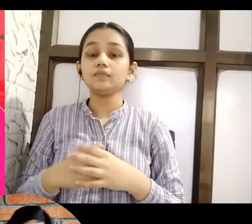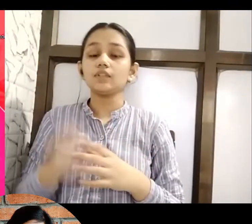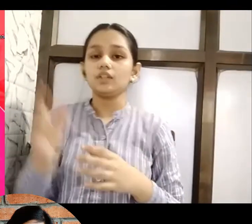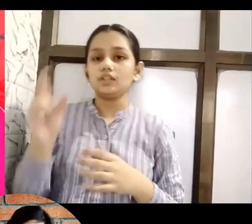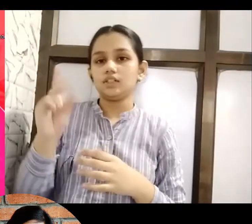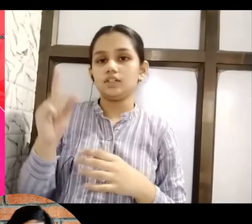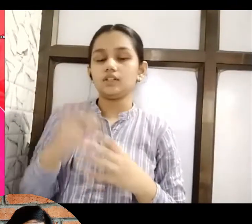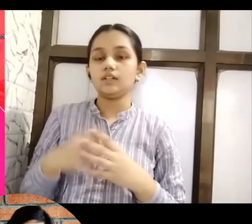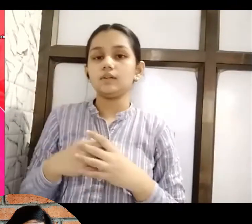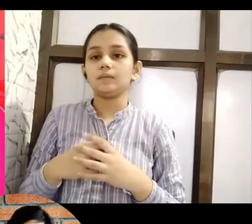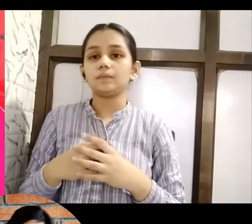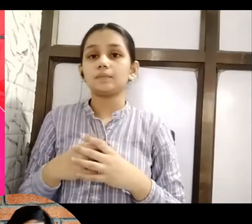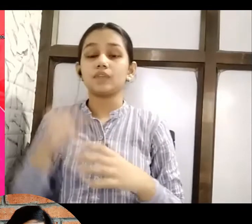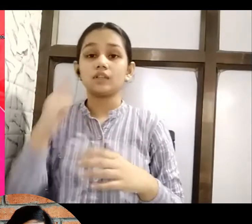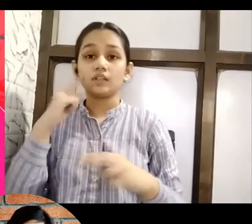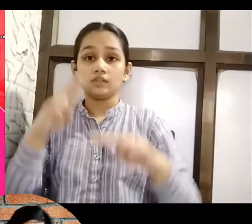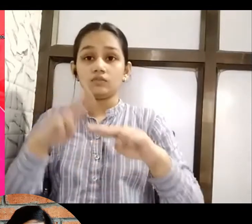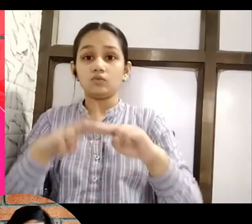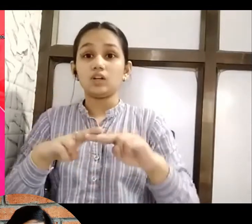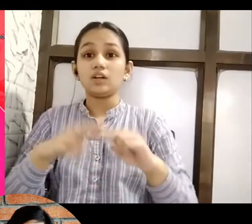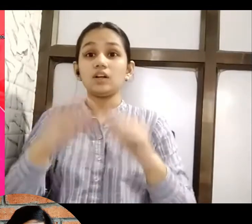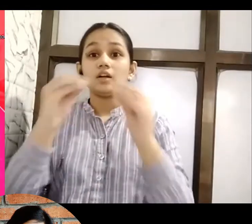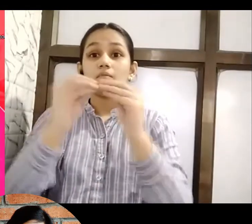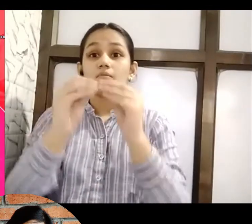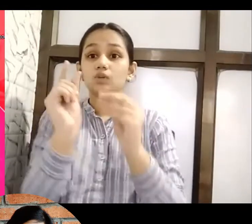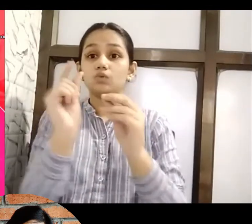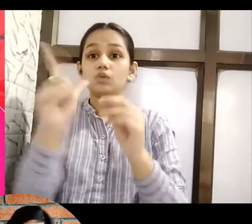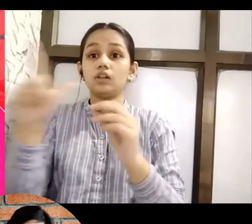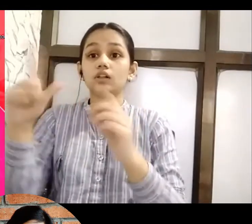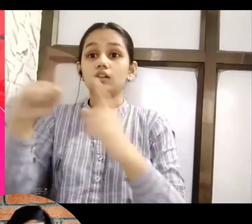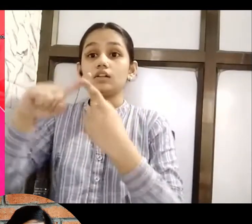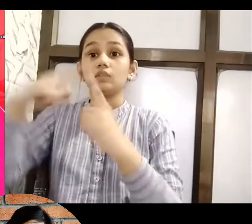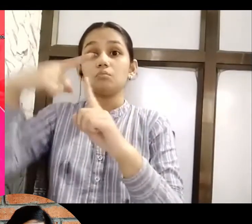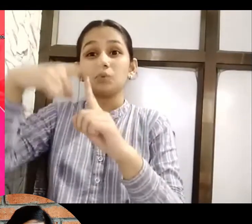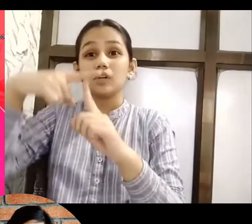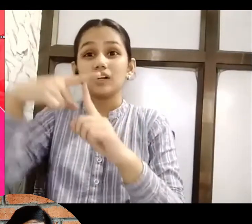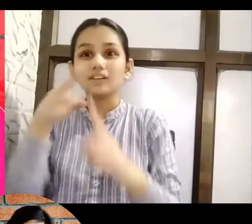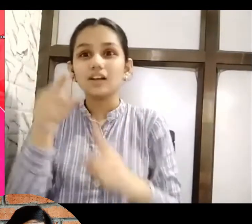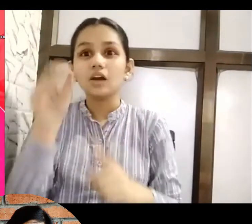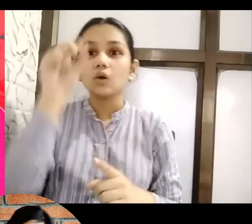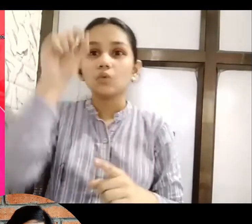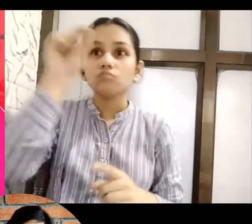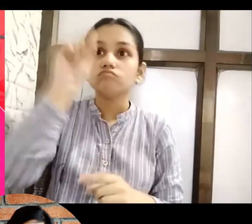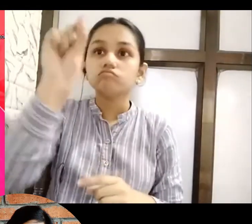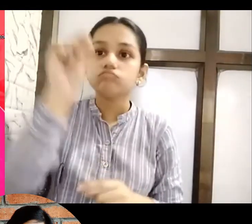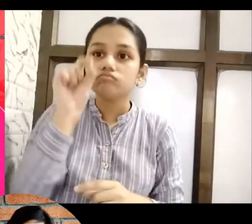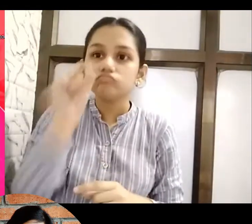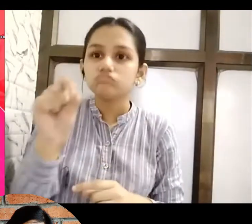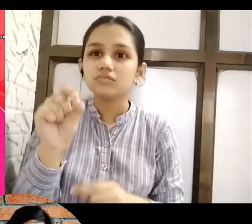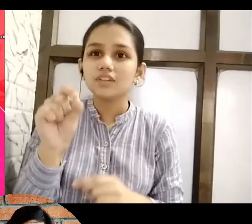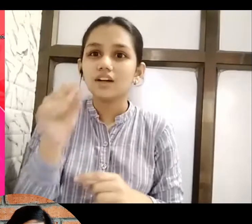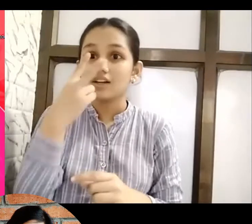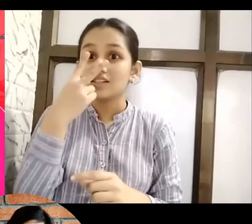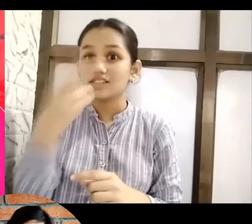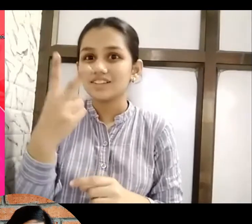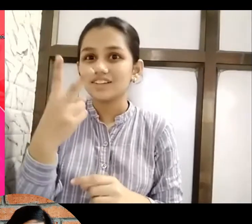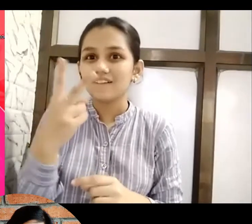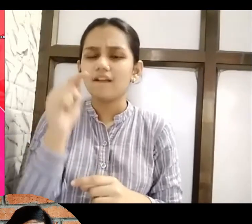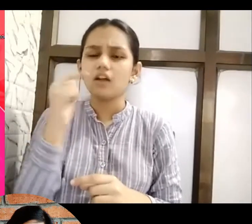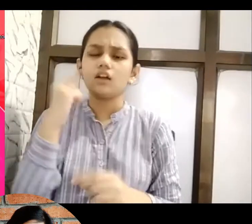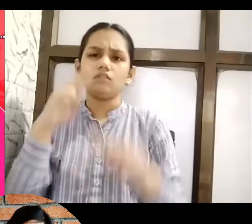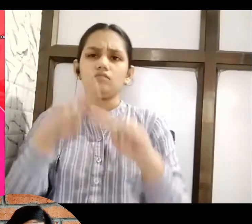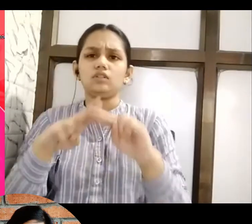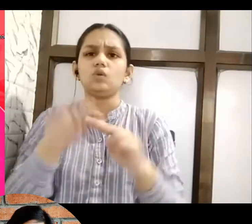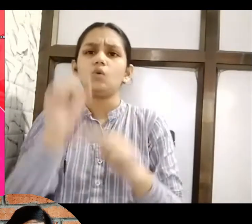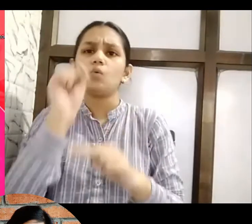I click on the bullet, you see this bullet, it will give me 2 bullets. If I click on 1, 2, 3, it will give